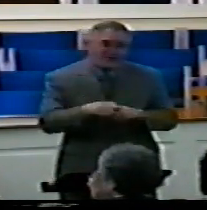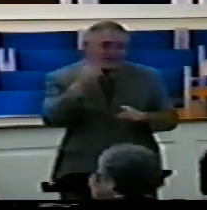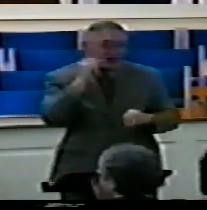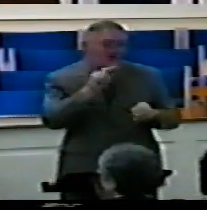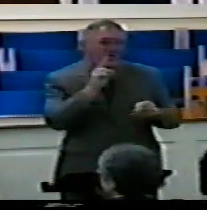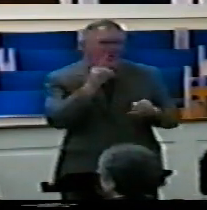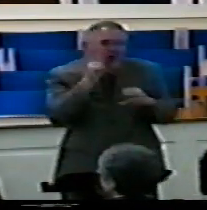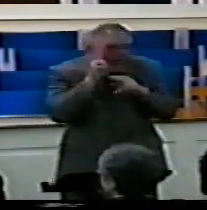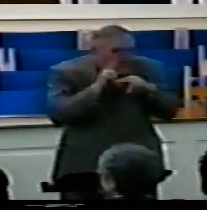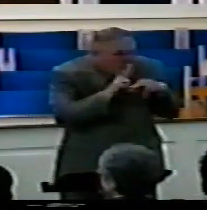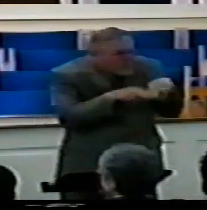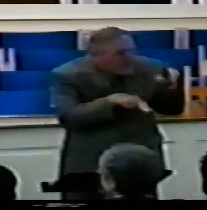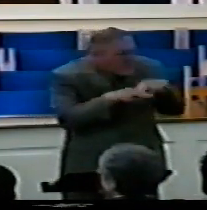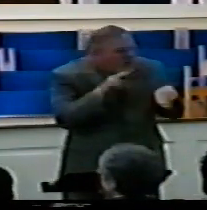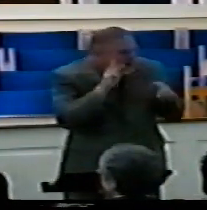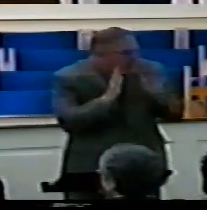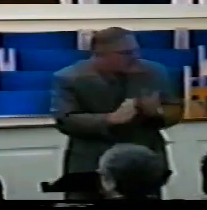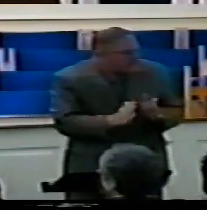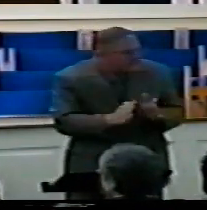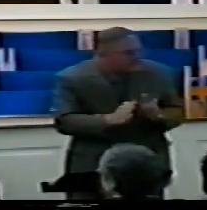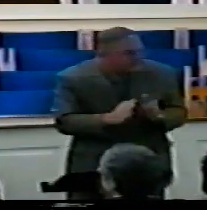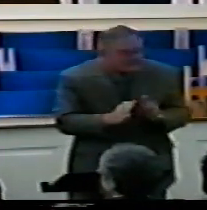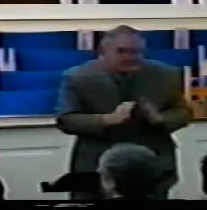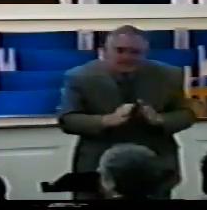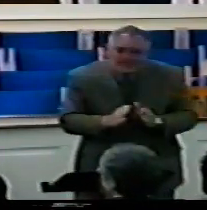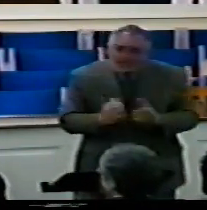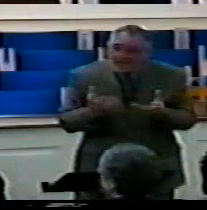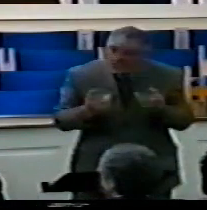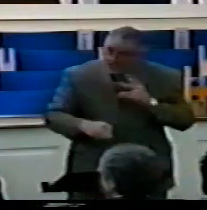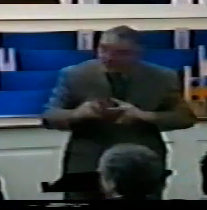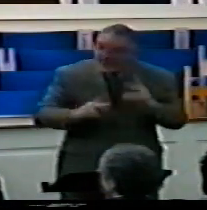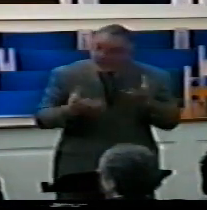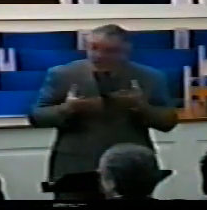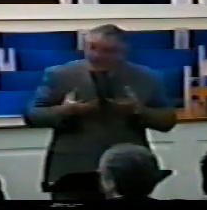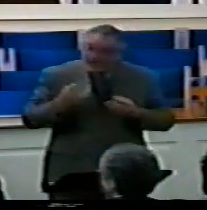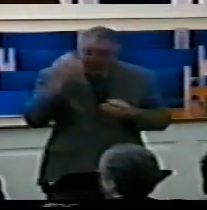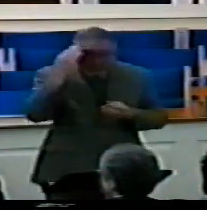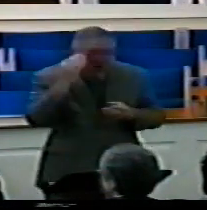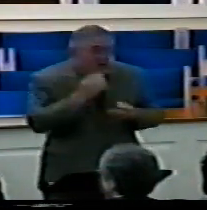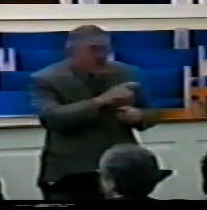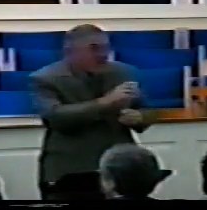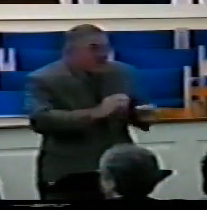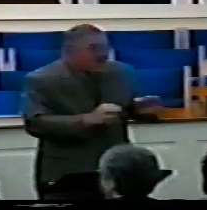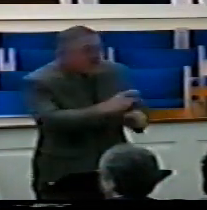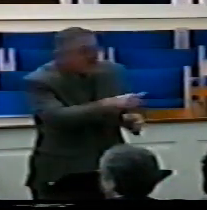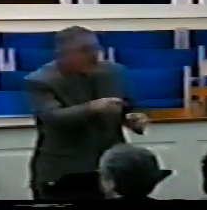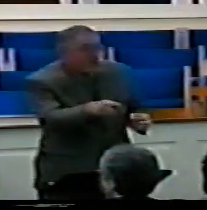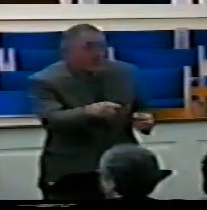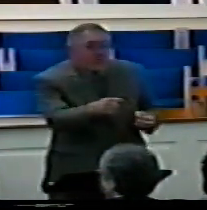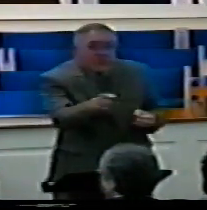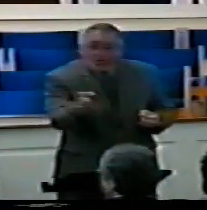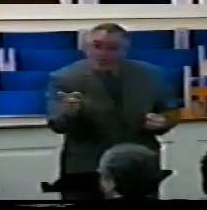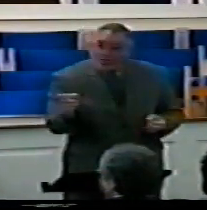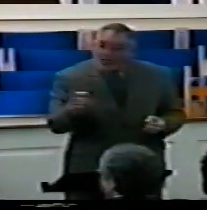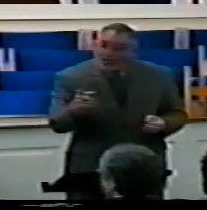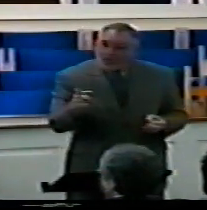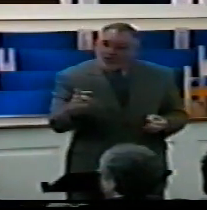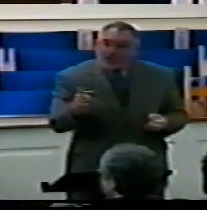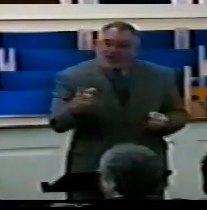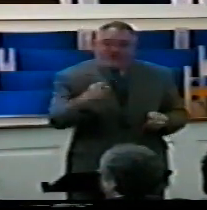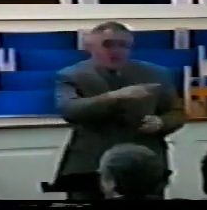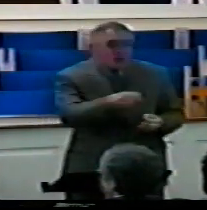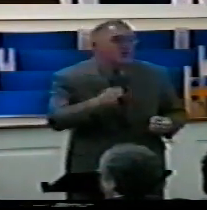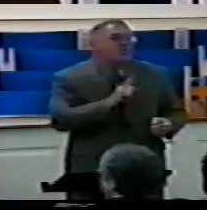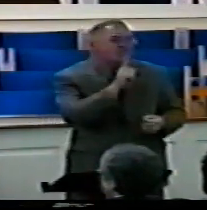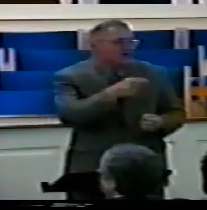watching to see what you have, if it's real. They just want to know. You know, in Ezekiel chapter 3,